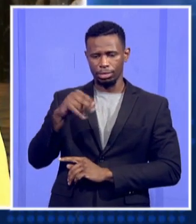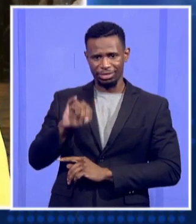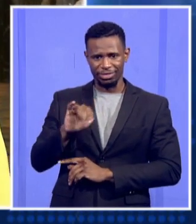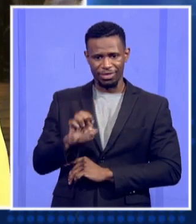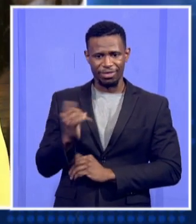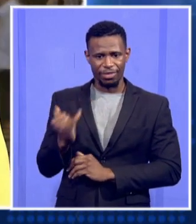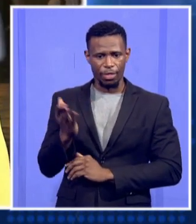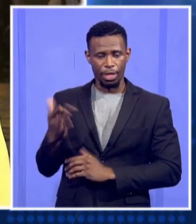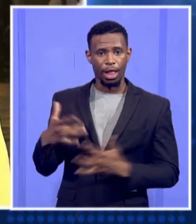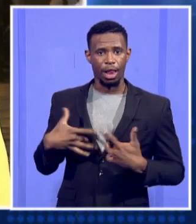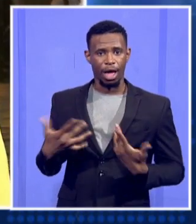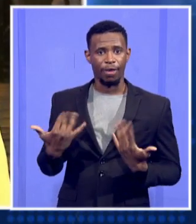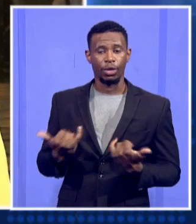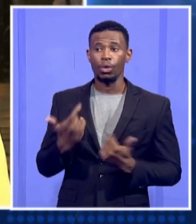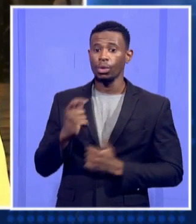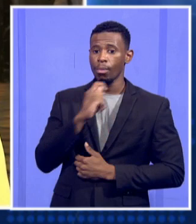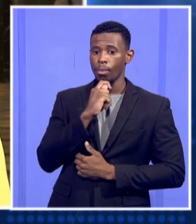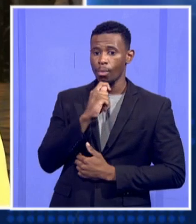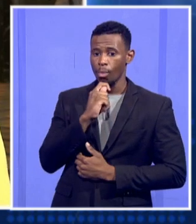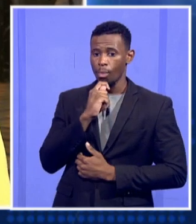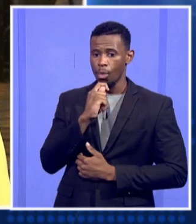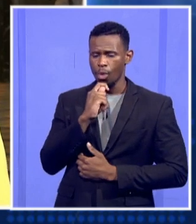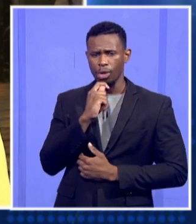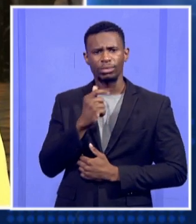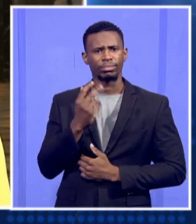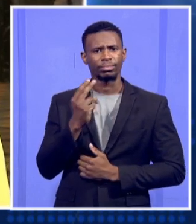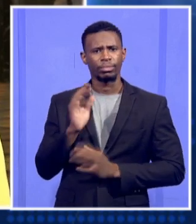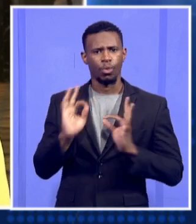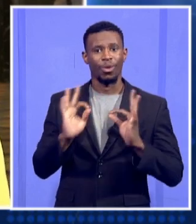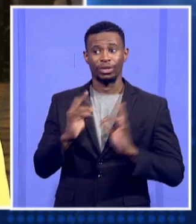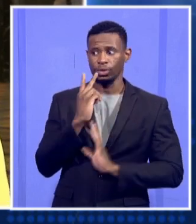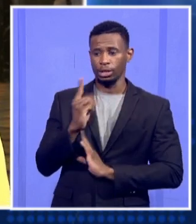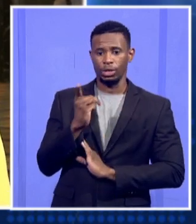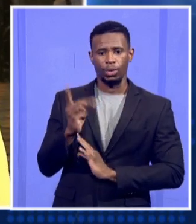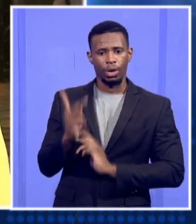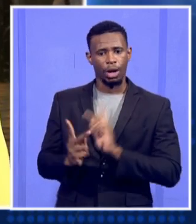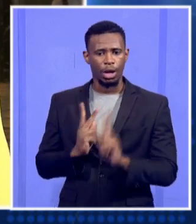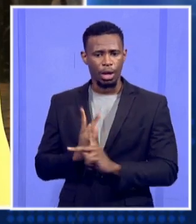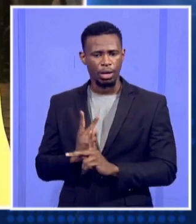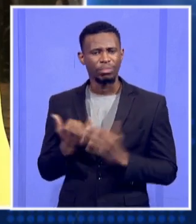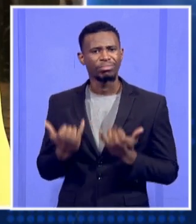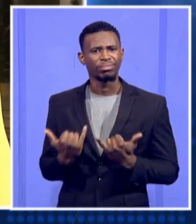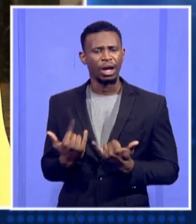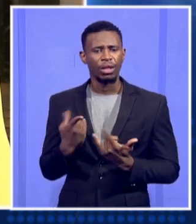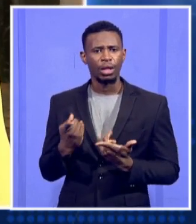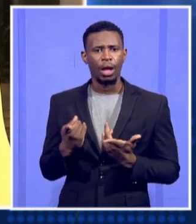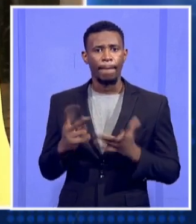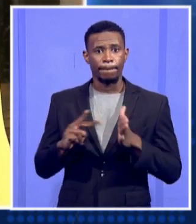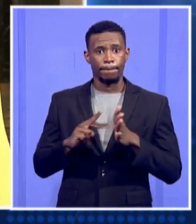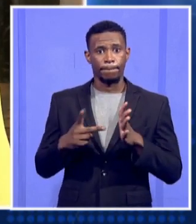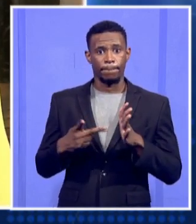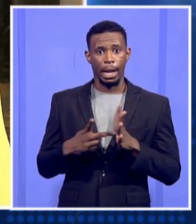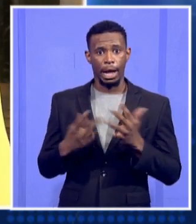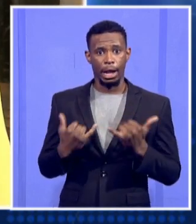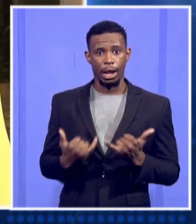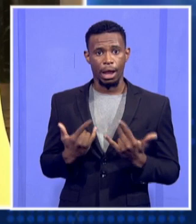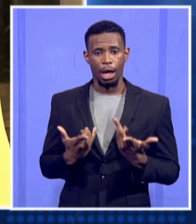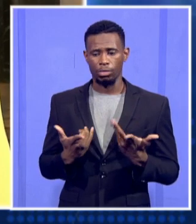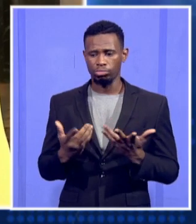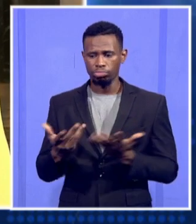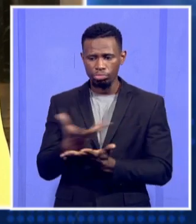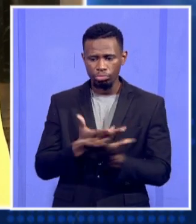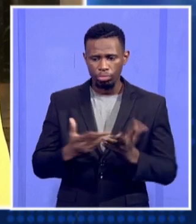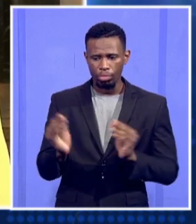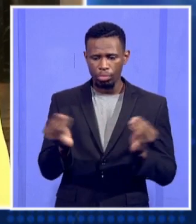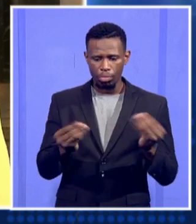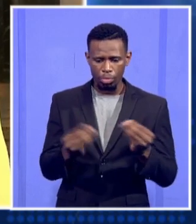Ms. Sophie, good morning to you. Great to see you once again. So this roadmap is expected to be mapped out. What are some